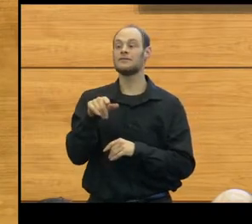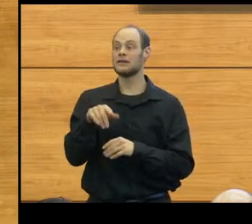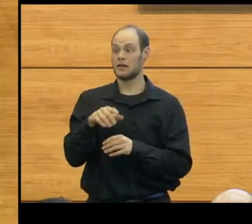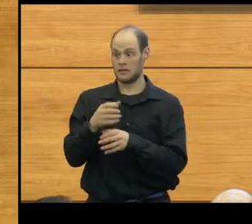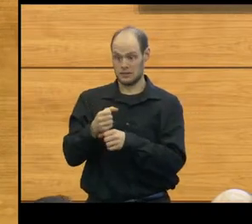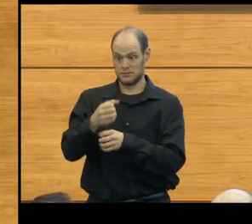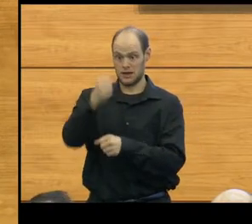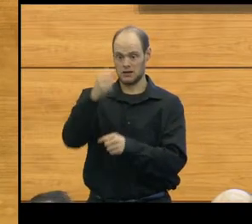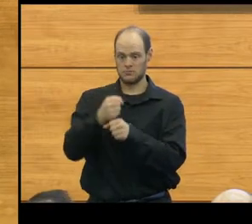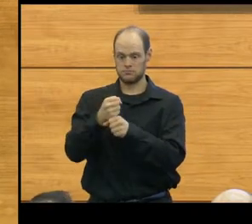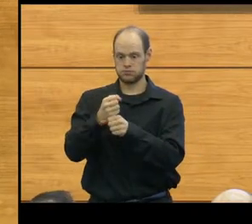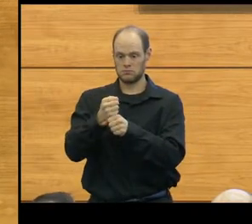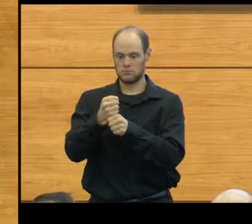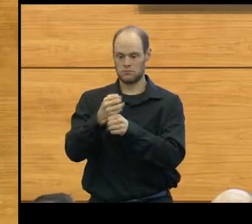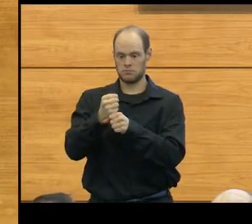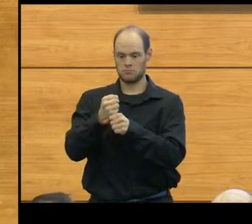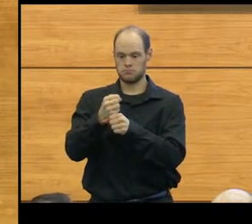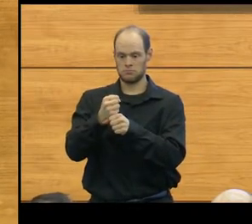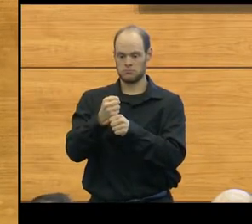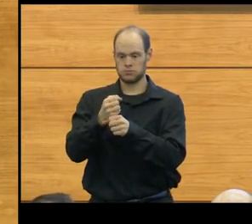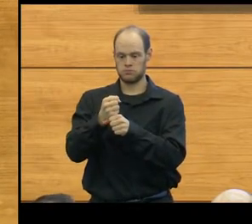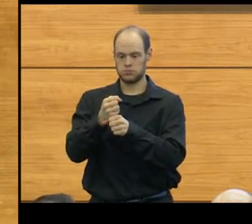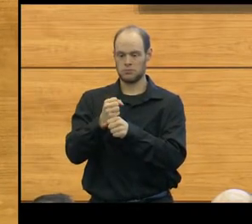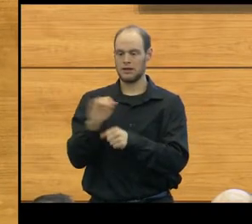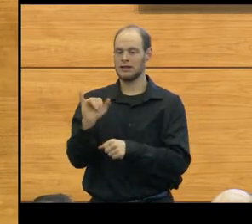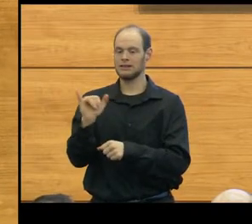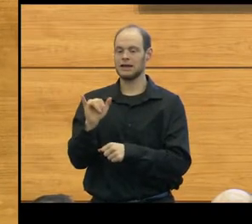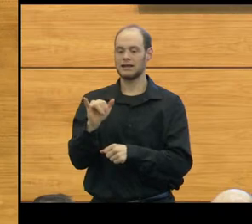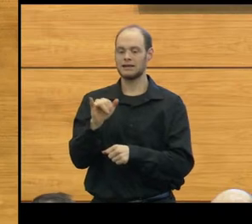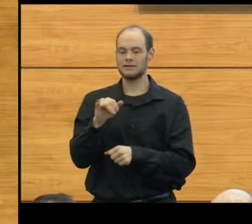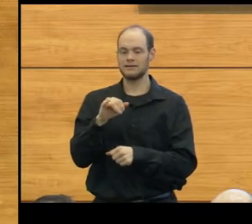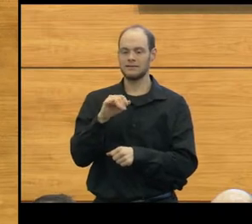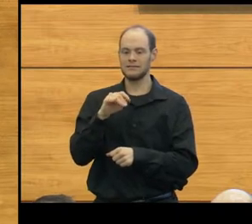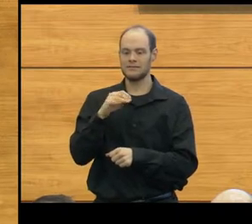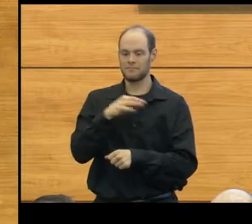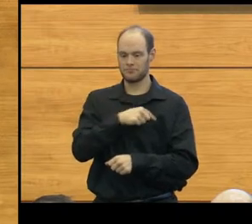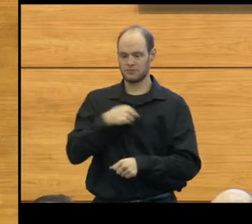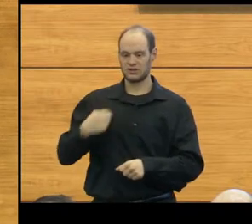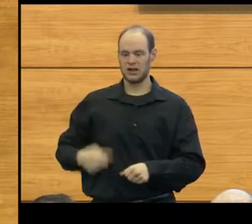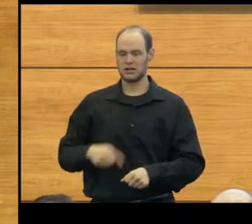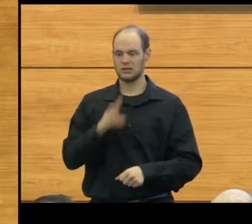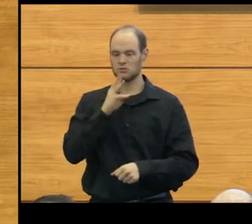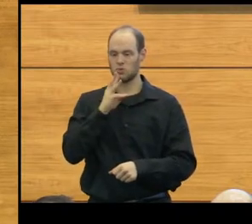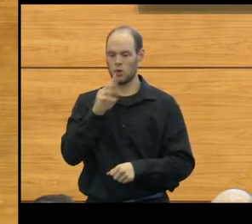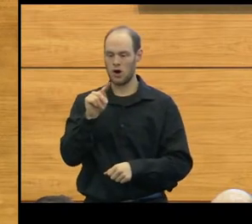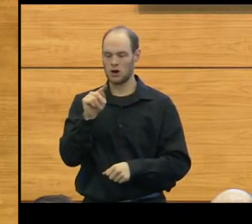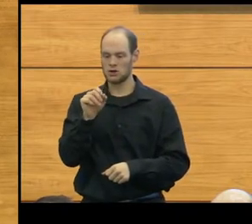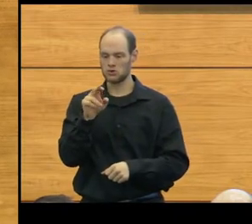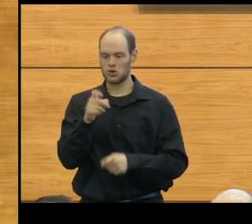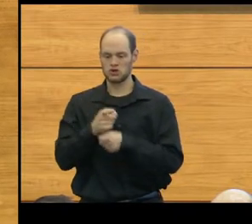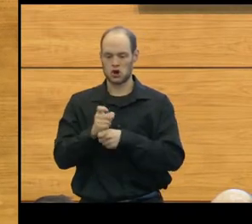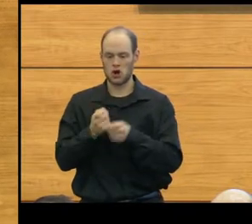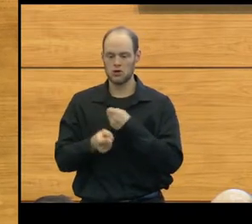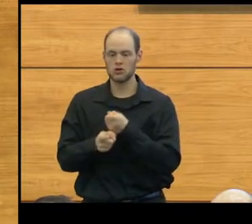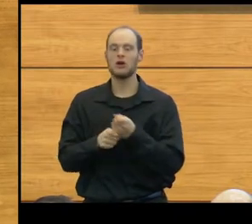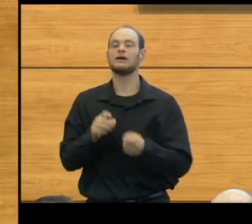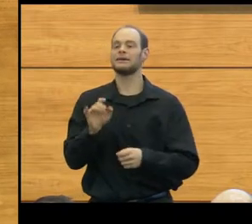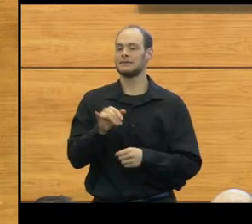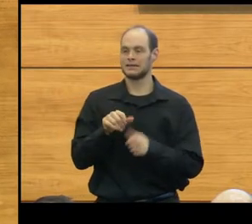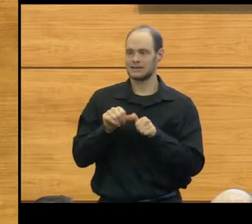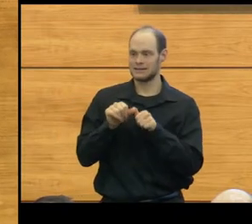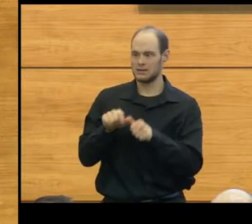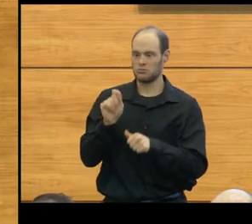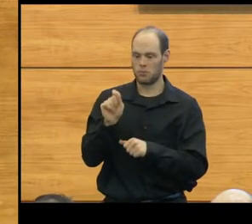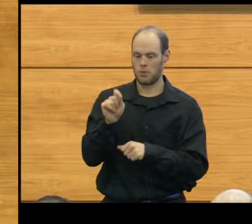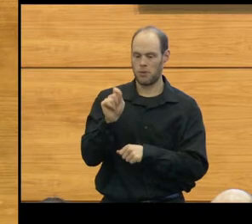constantly pulsating. It's a little bit like Chinese water torture, if that is stuck. It's someone sort of poking